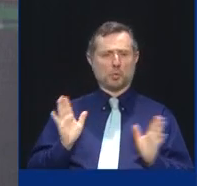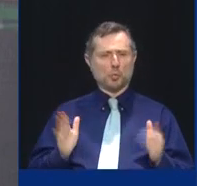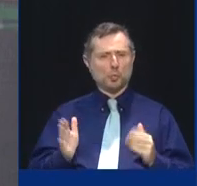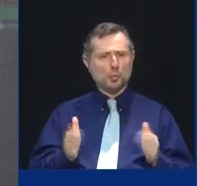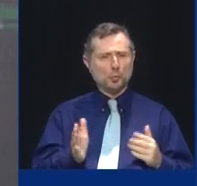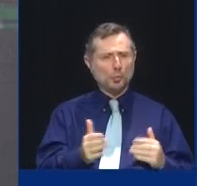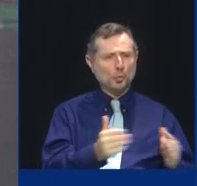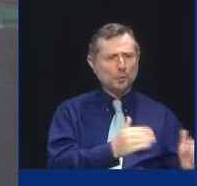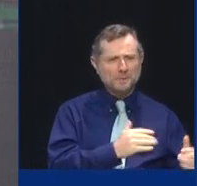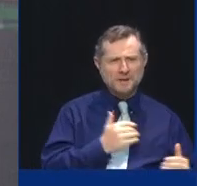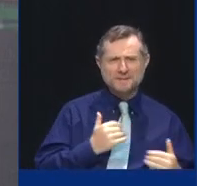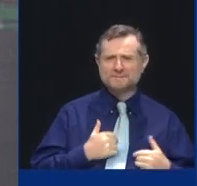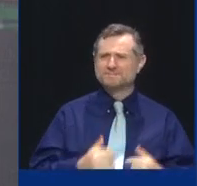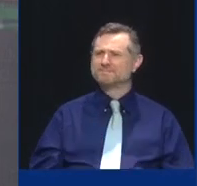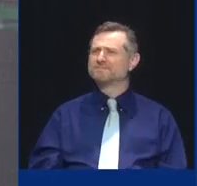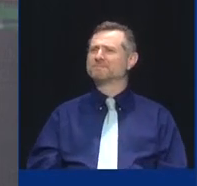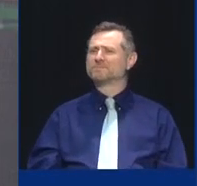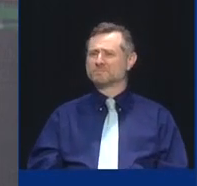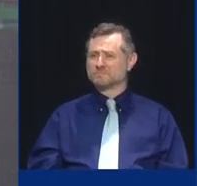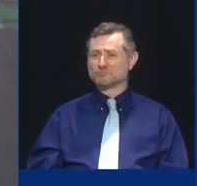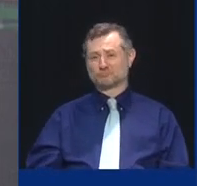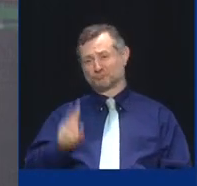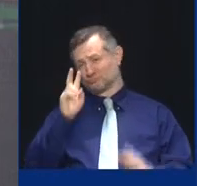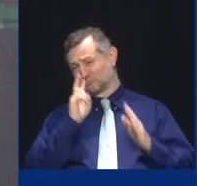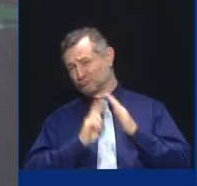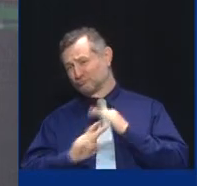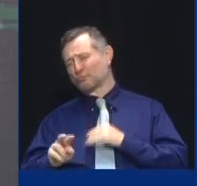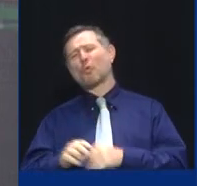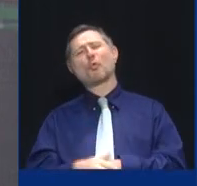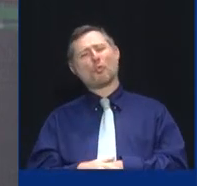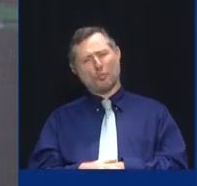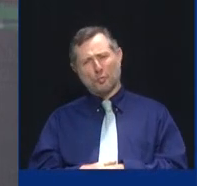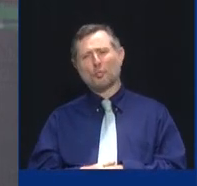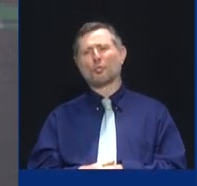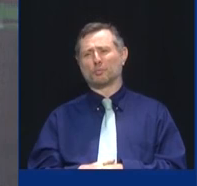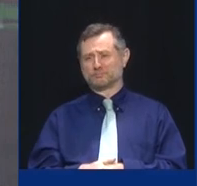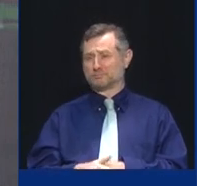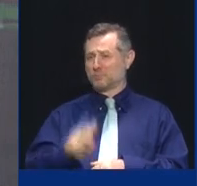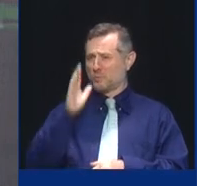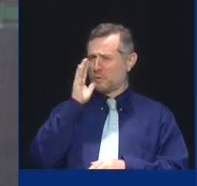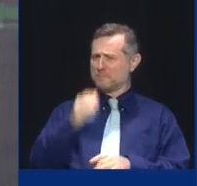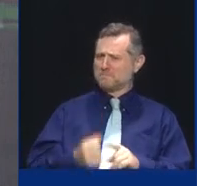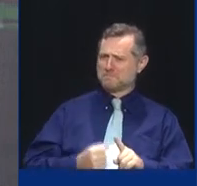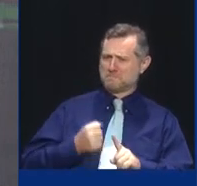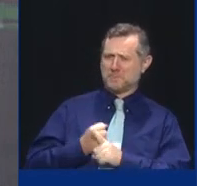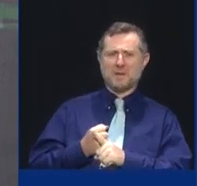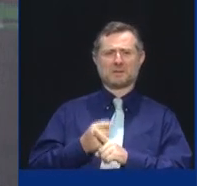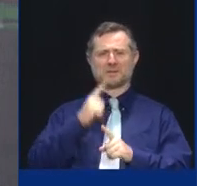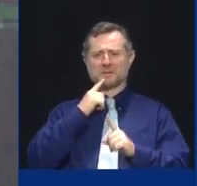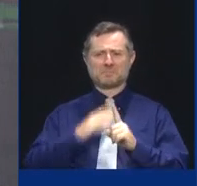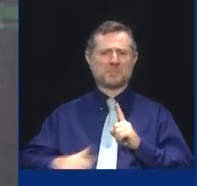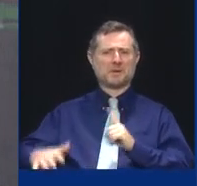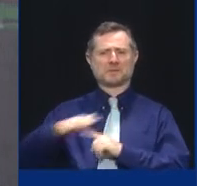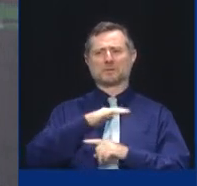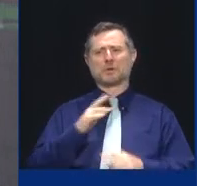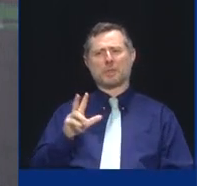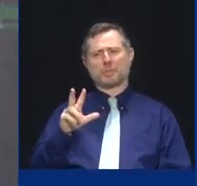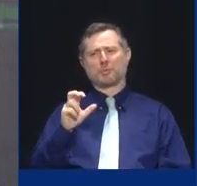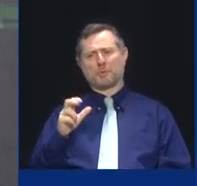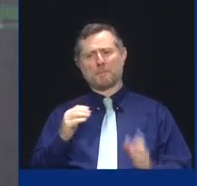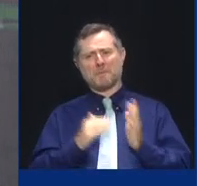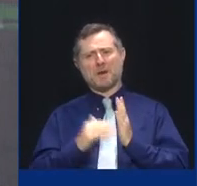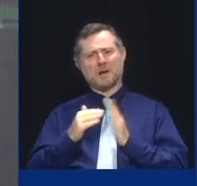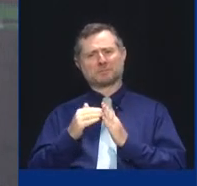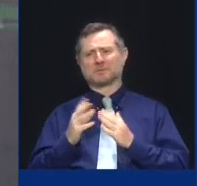We expect a $300 million impact just from